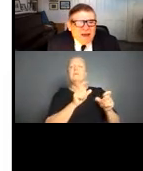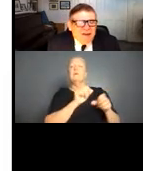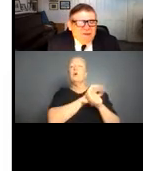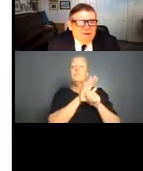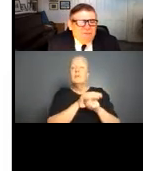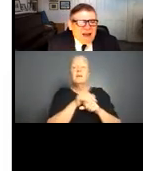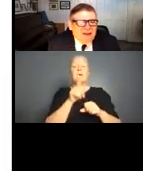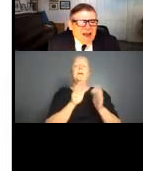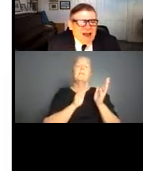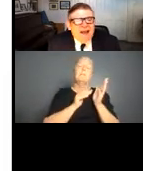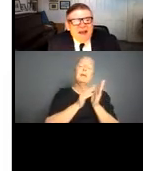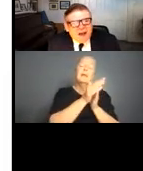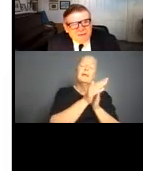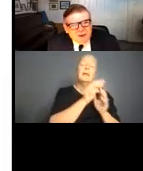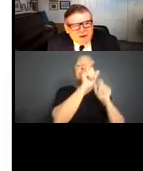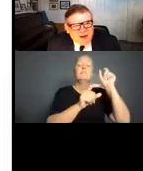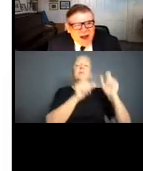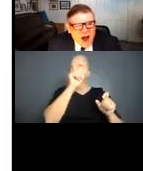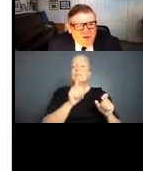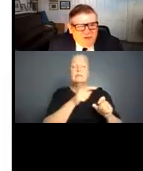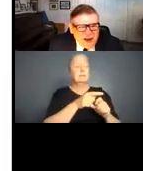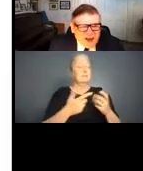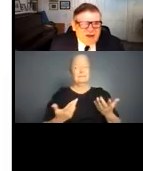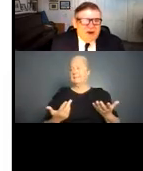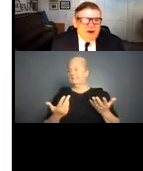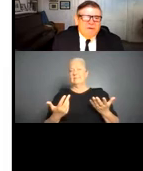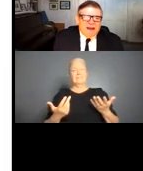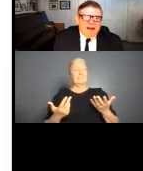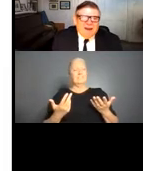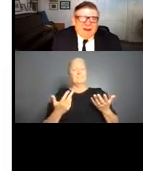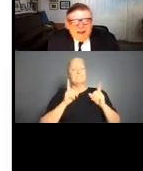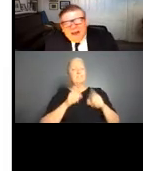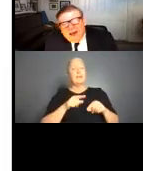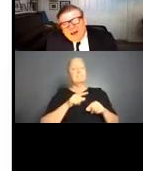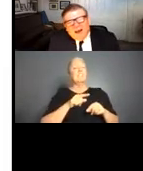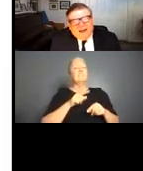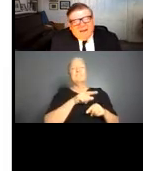people having to move back to their community, home, village, who'd been living